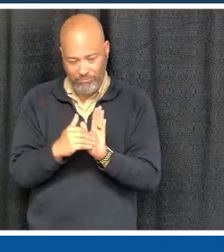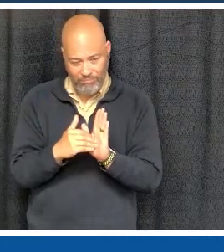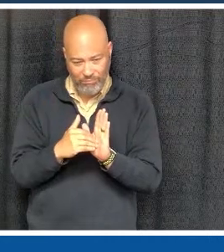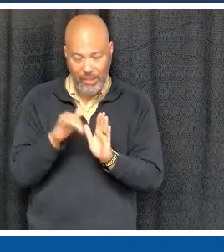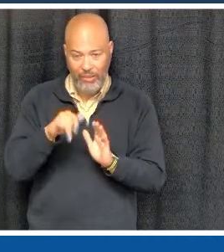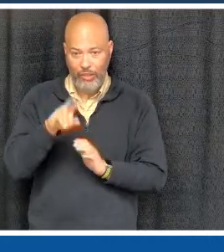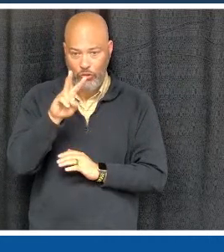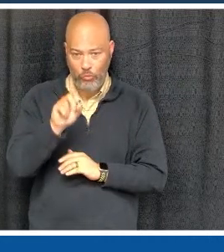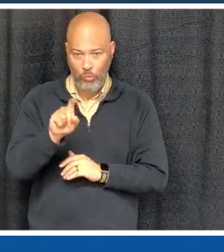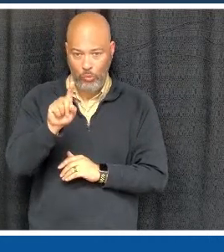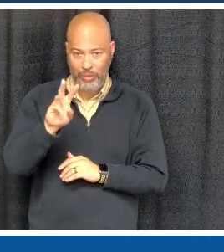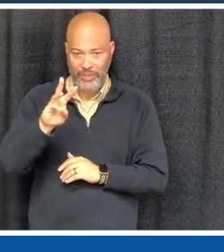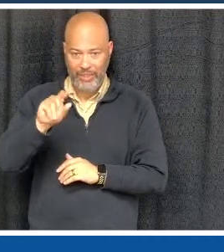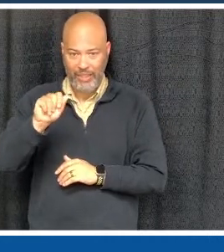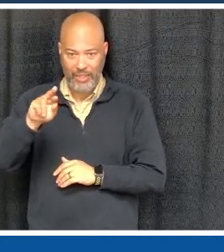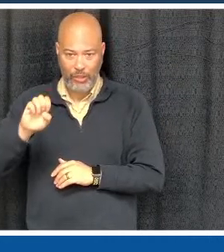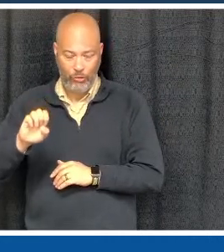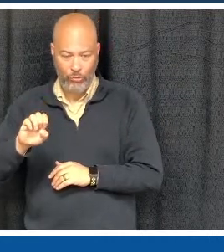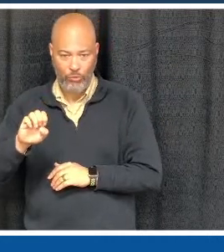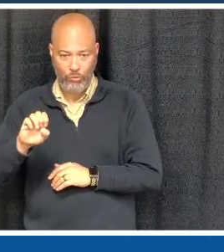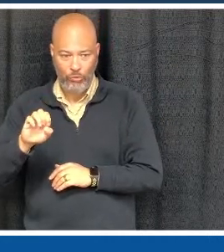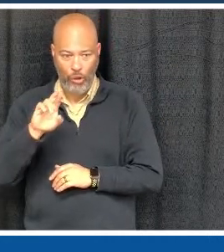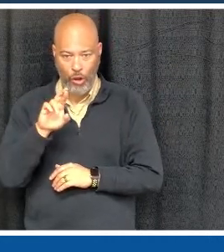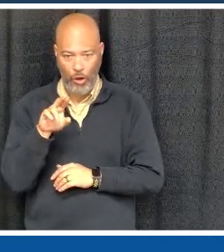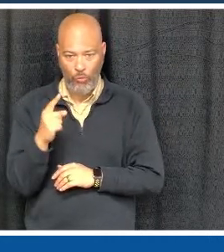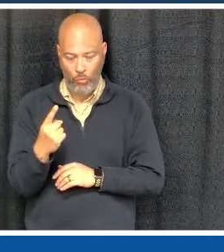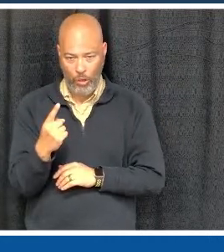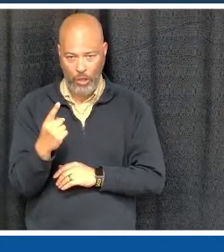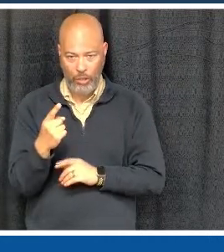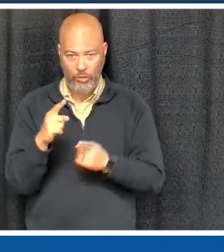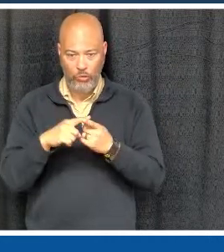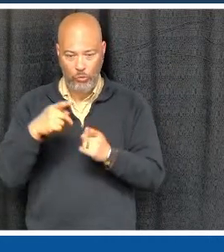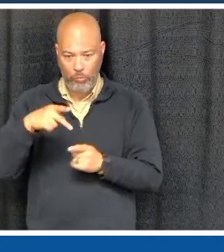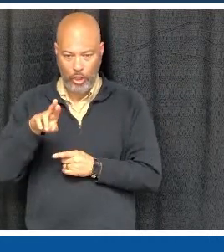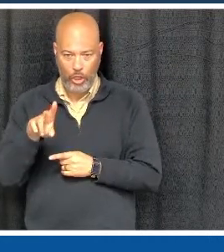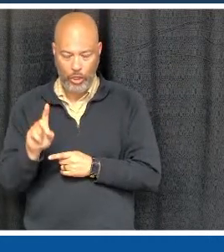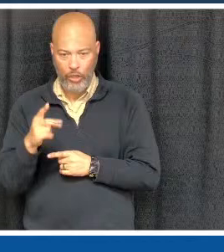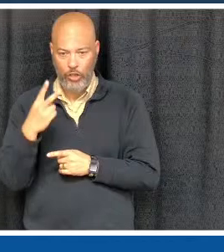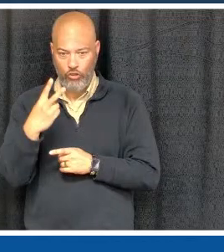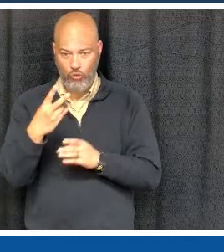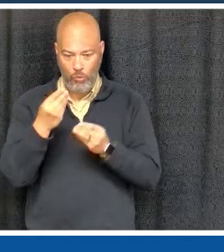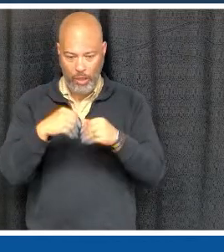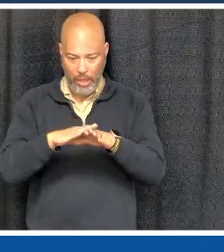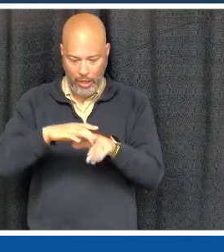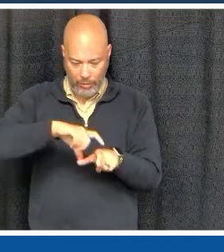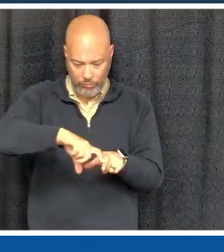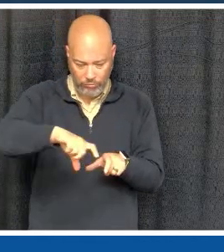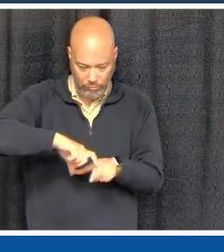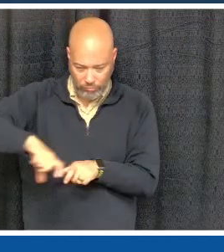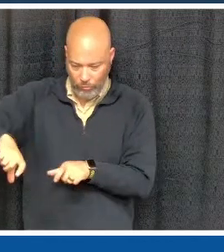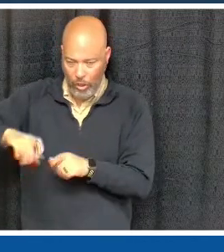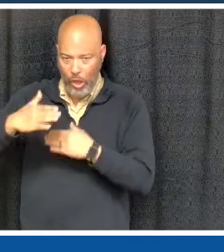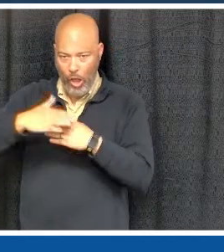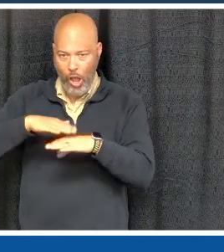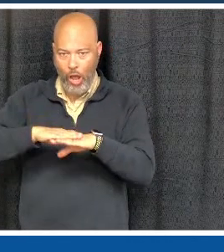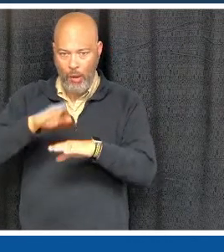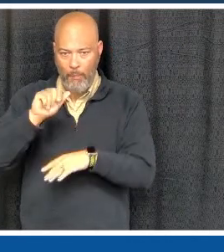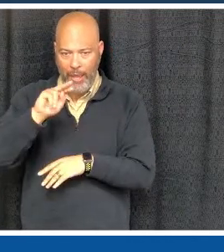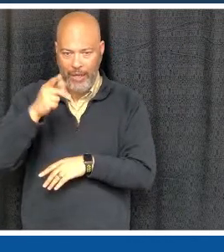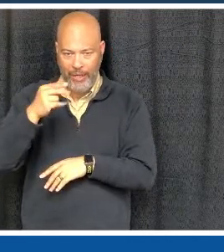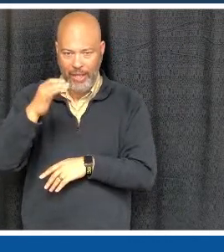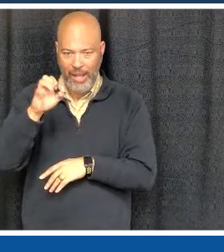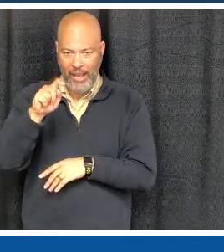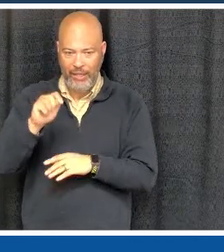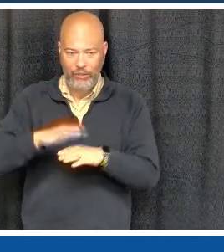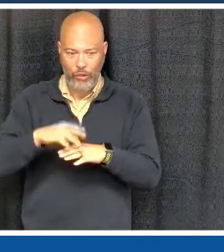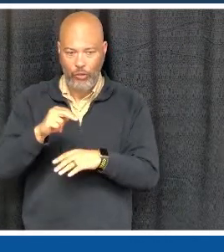a 2.16 acre R1 to PUD. It's 2 tracts of land that front Manning Heights at the northeast corner